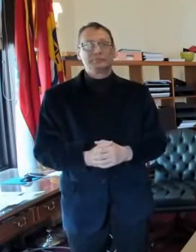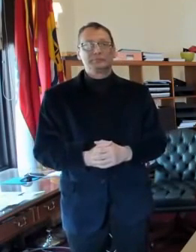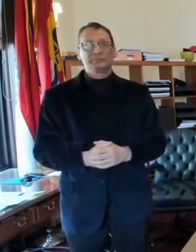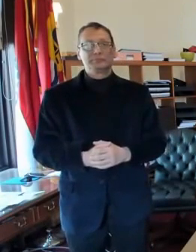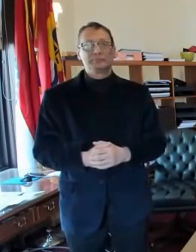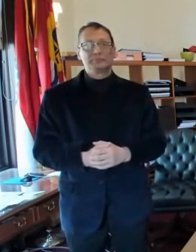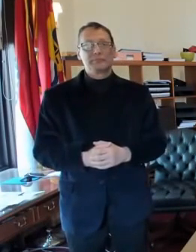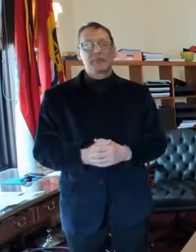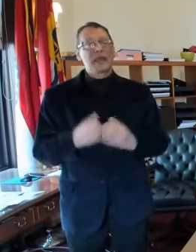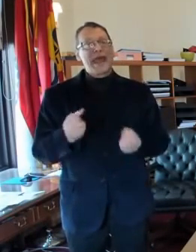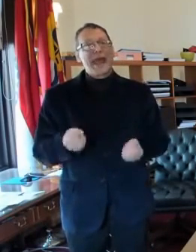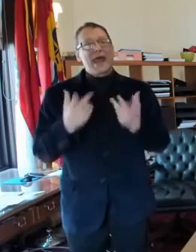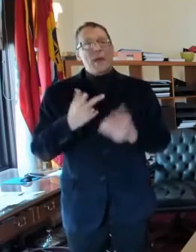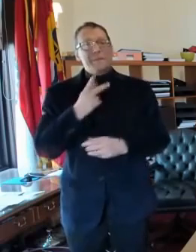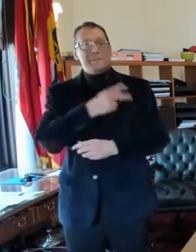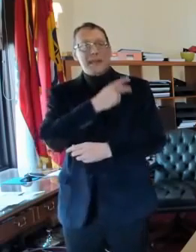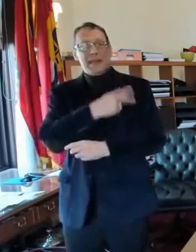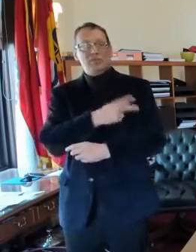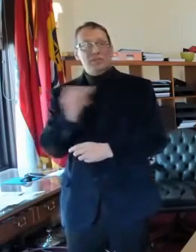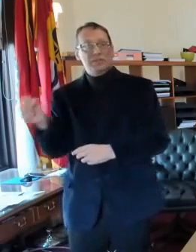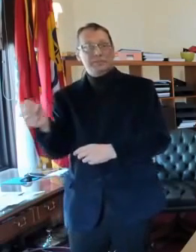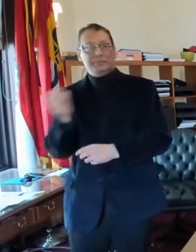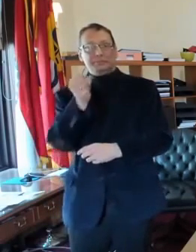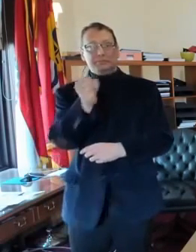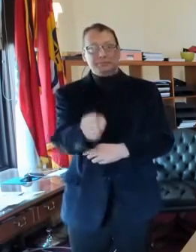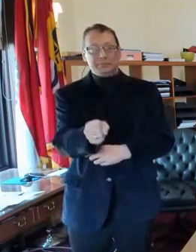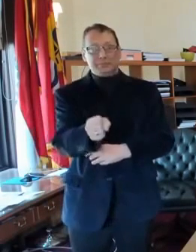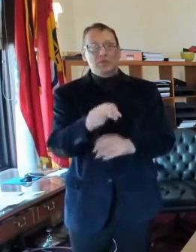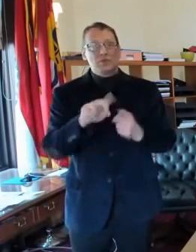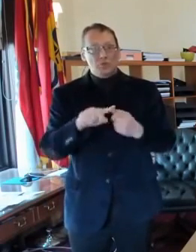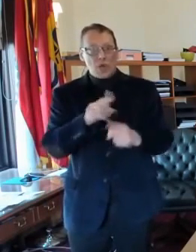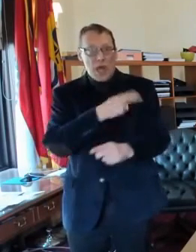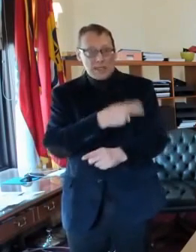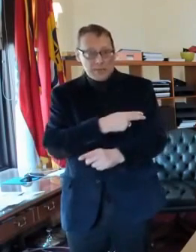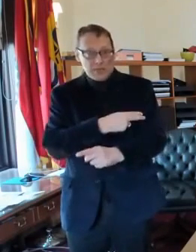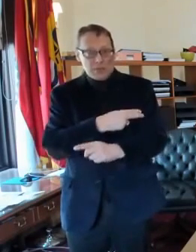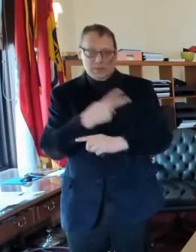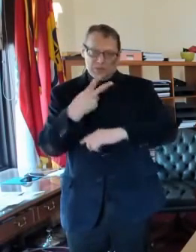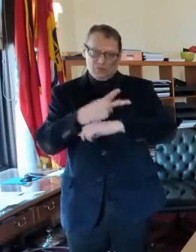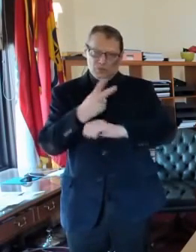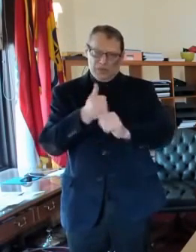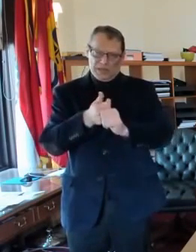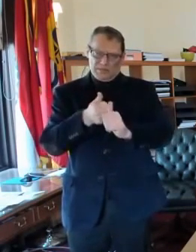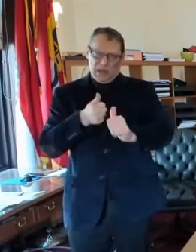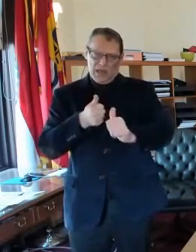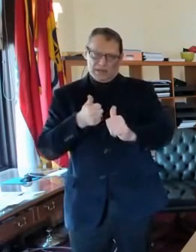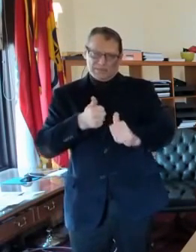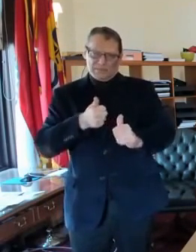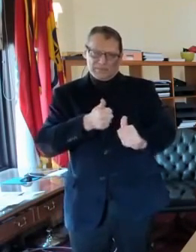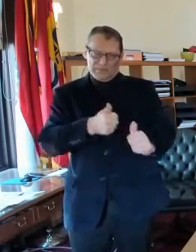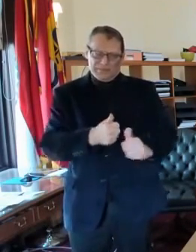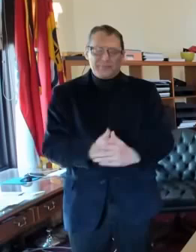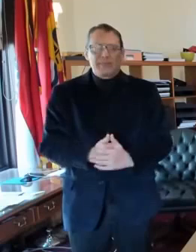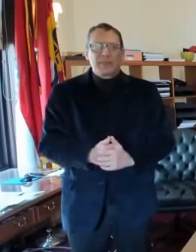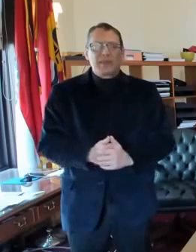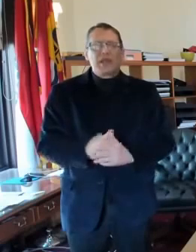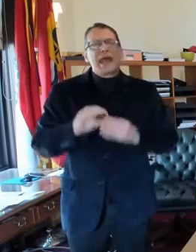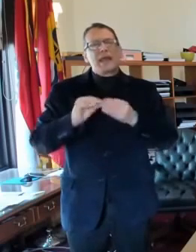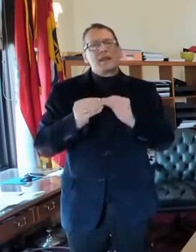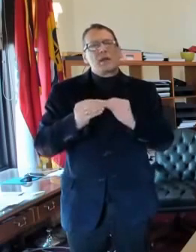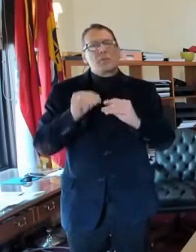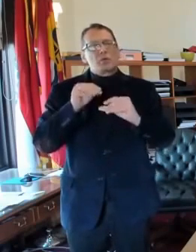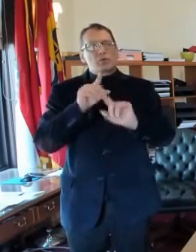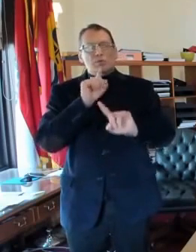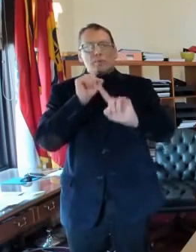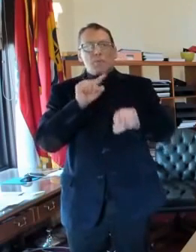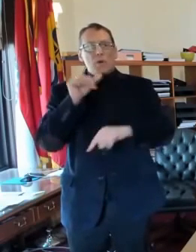The number of patients admitted to the hospital, and these numbers run 2 days behind generally. The number reported